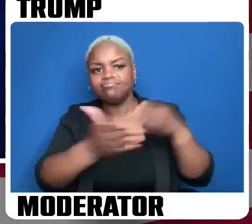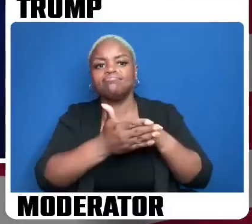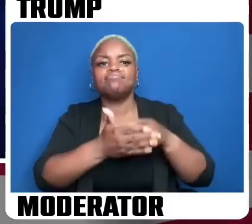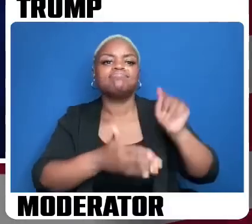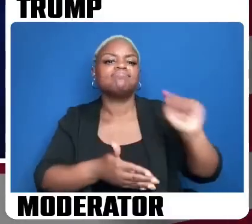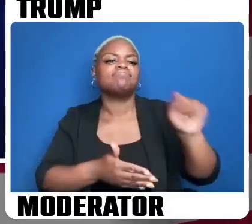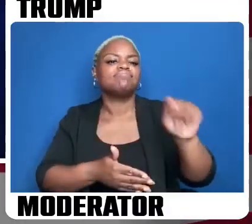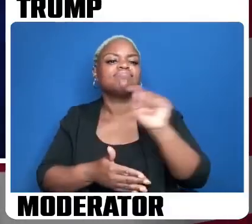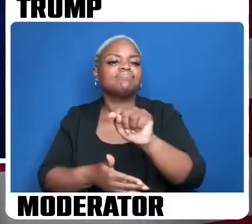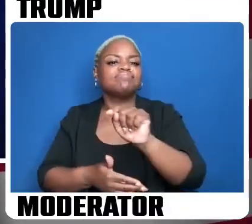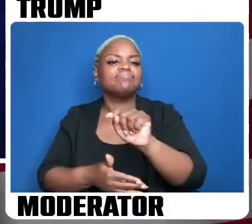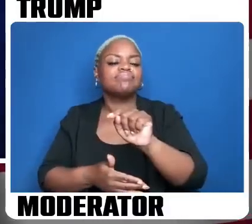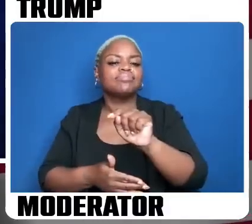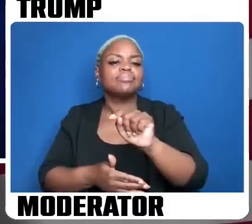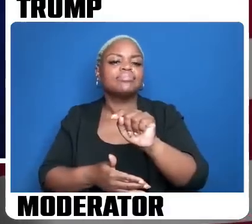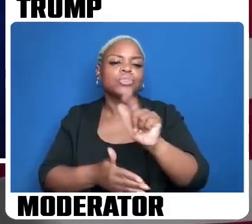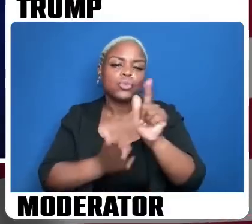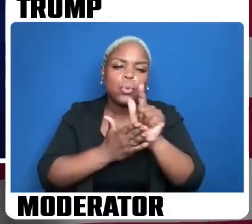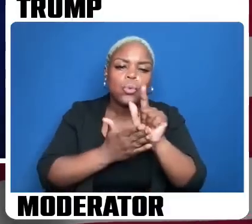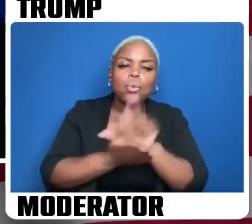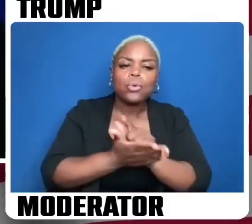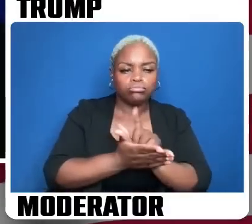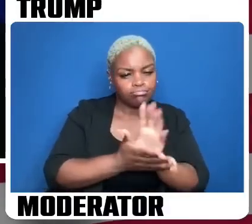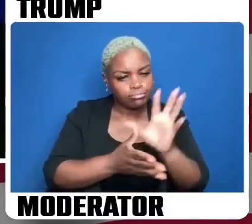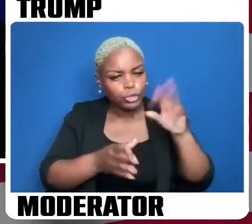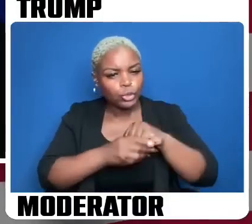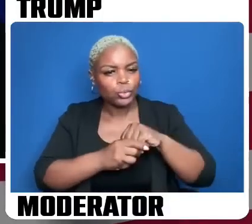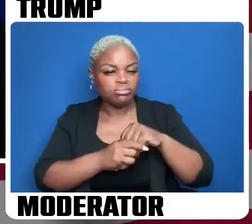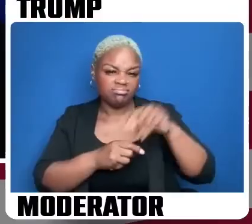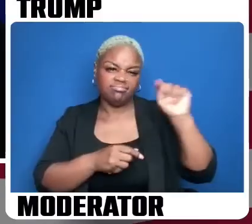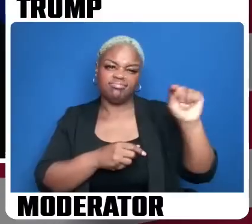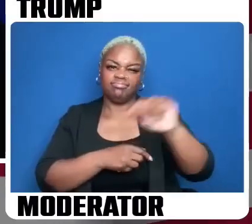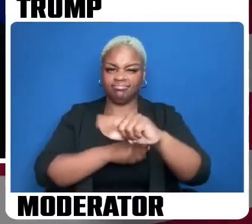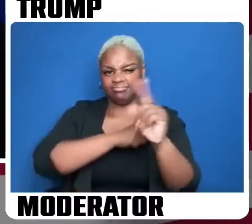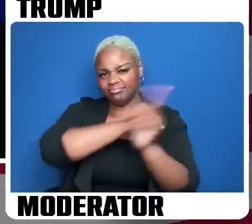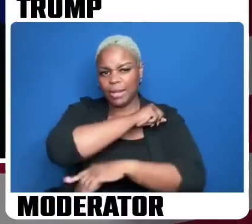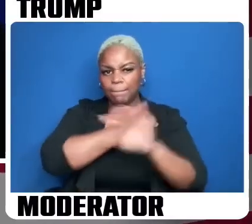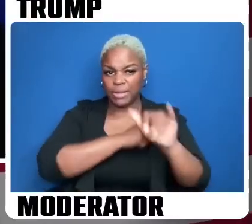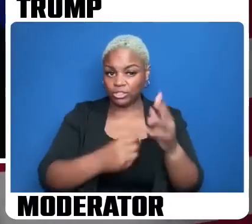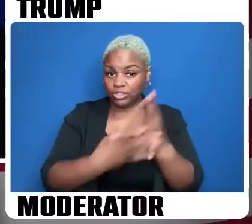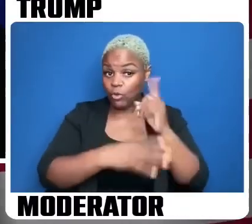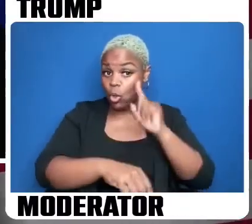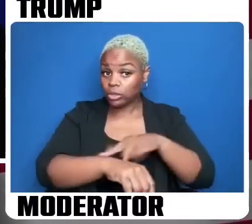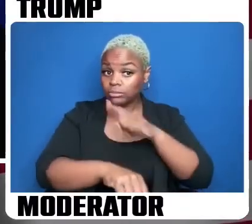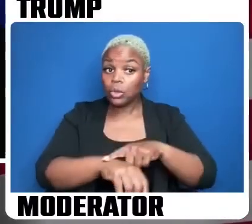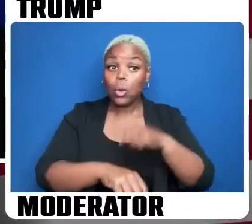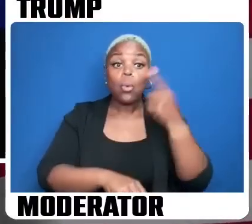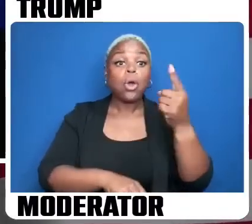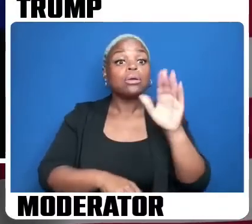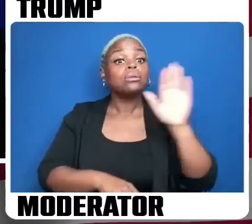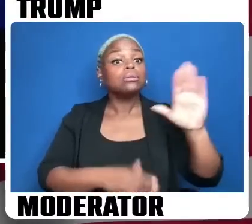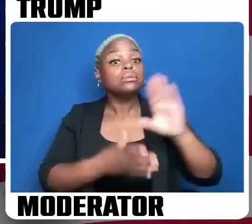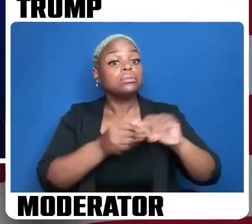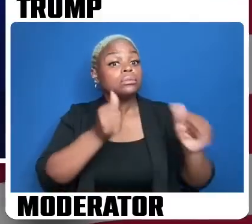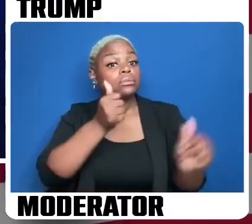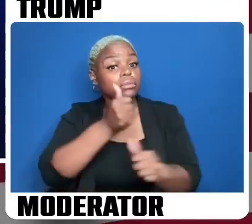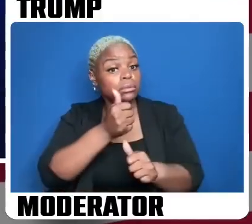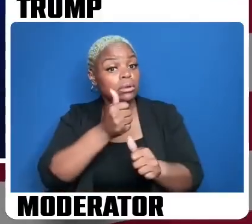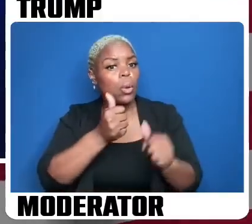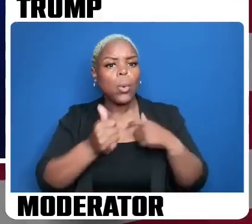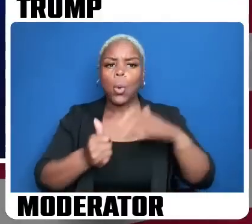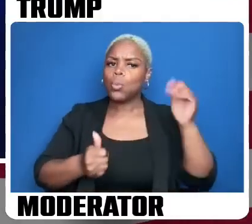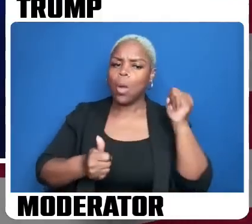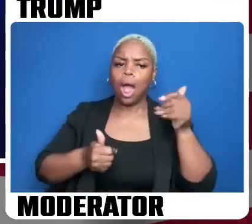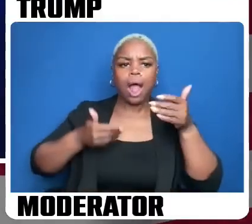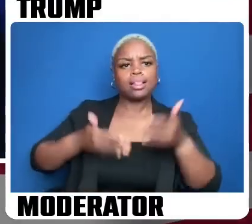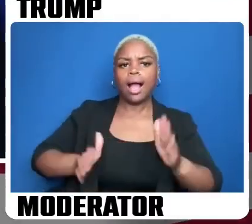One of your campaign's top lawyers responded saying, we won't let Donald Trump intimidate us. We won't let him suppress the vote. Is that what you believe he's trying to